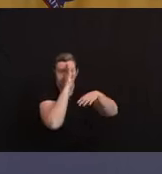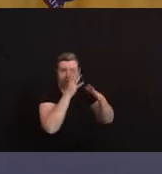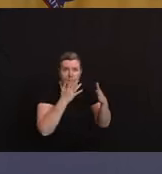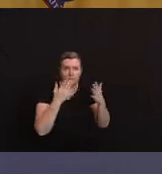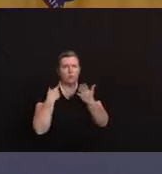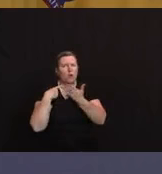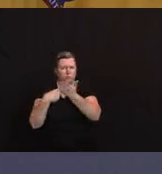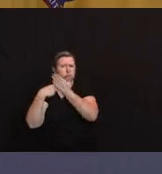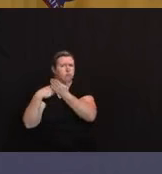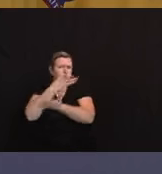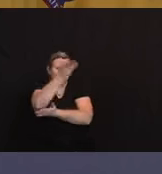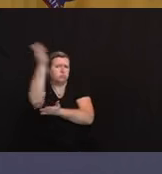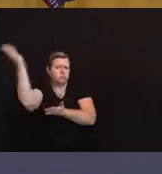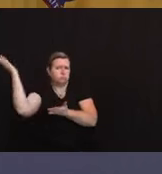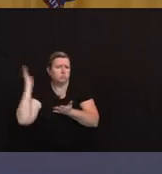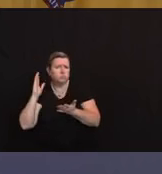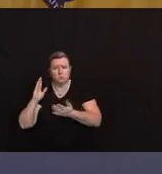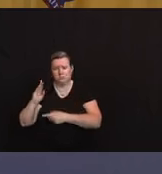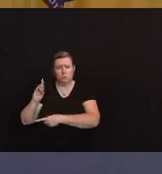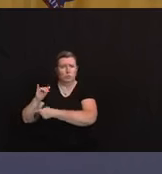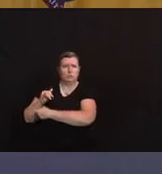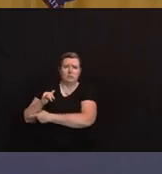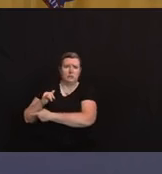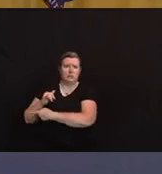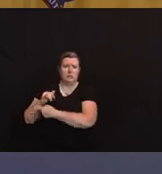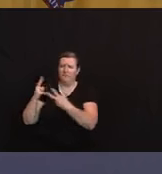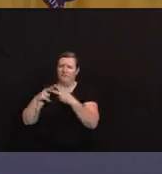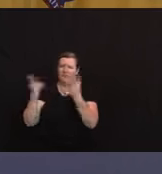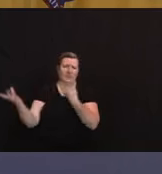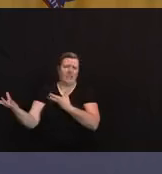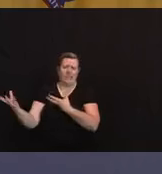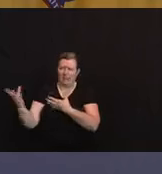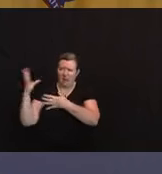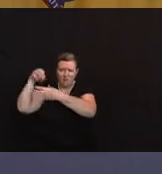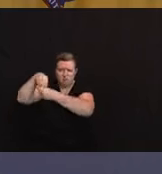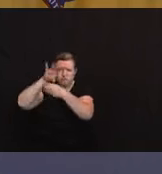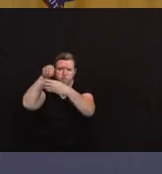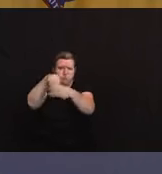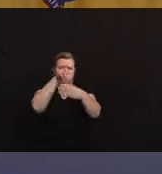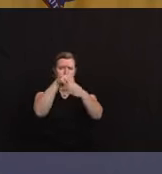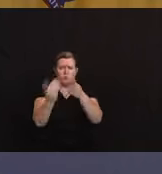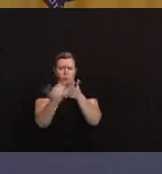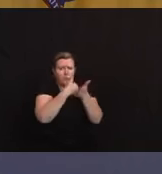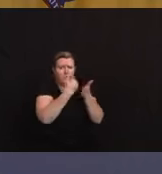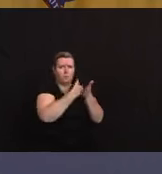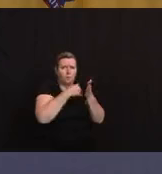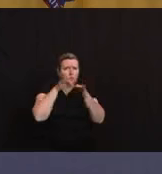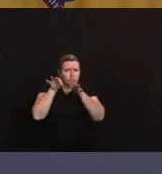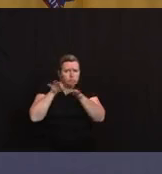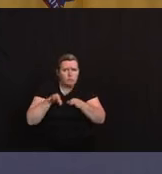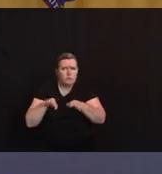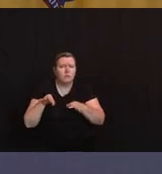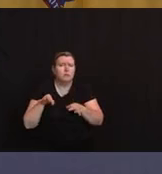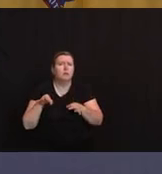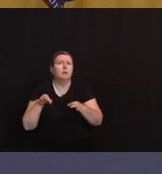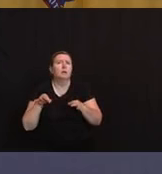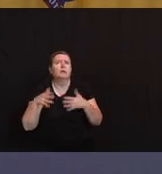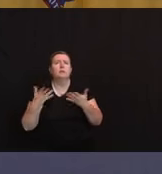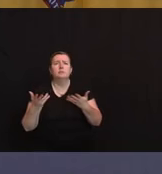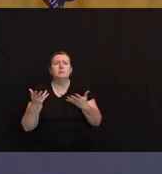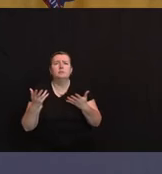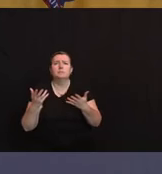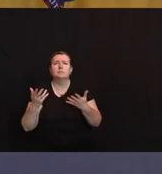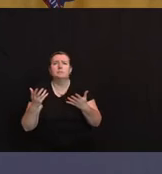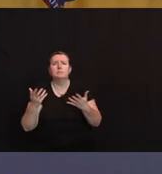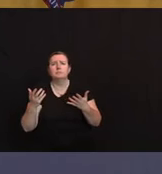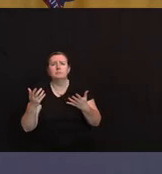You heard Judy's, I think, very comprehensive review of the sort of implementation of what is about half of the MNAT